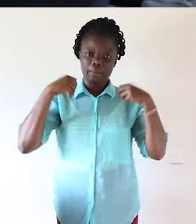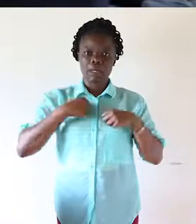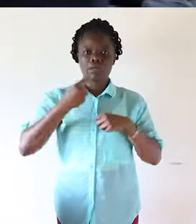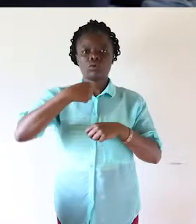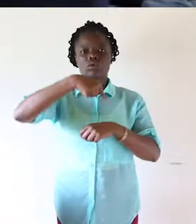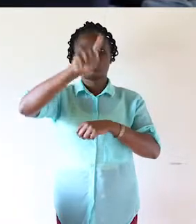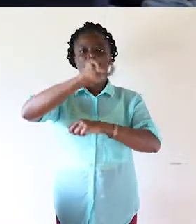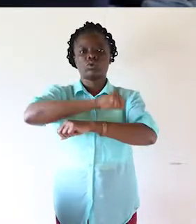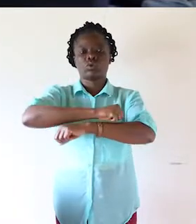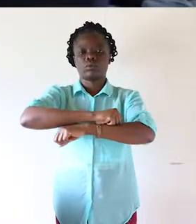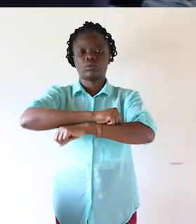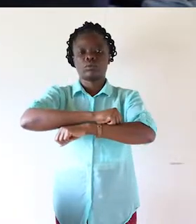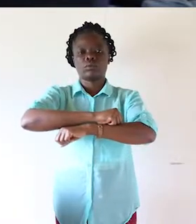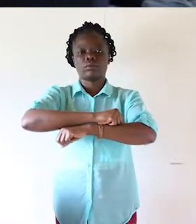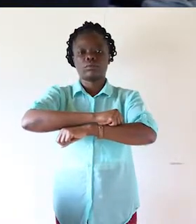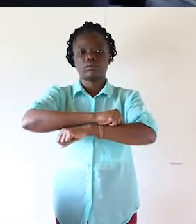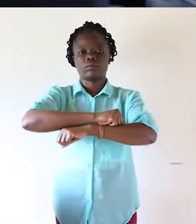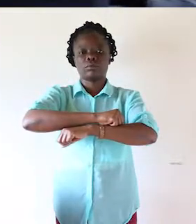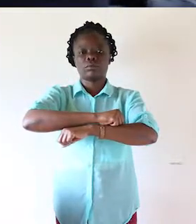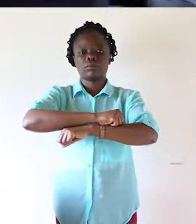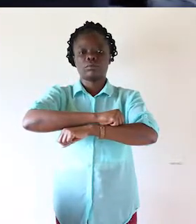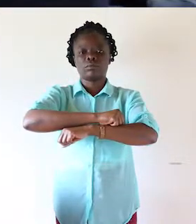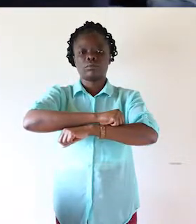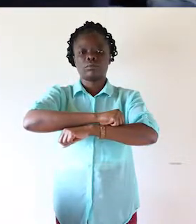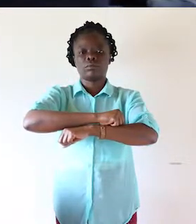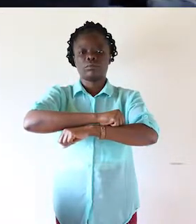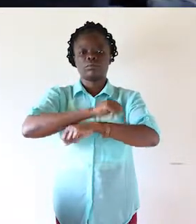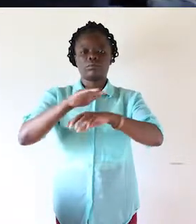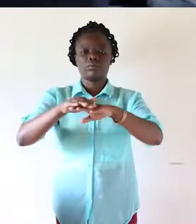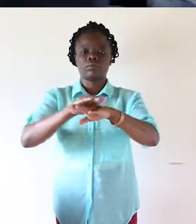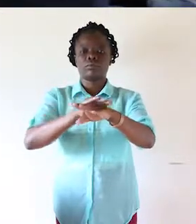school. Yes. Fill, name the parts.